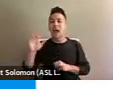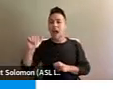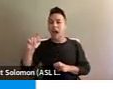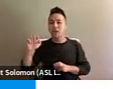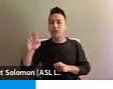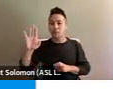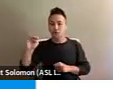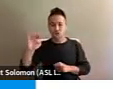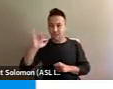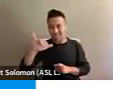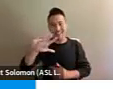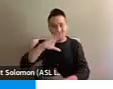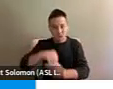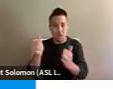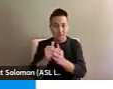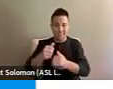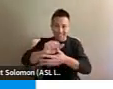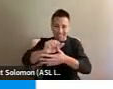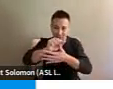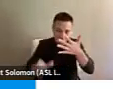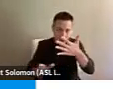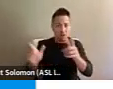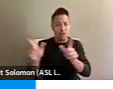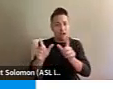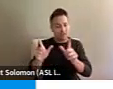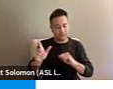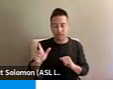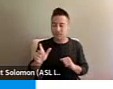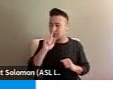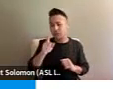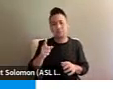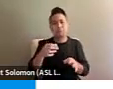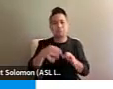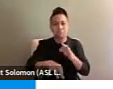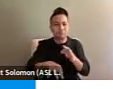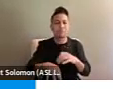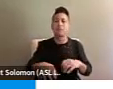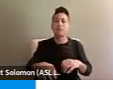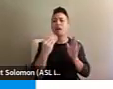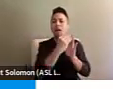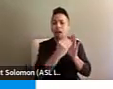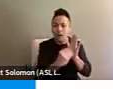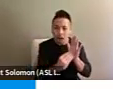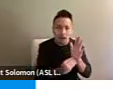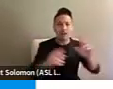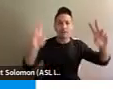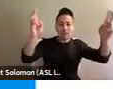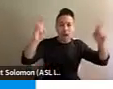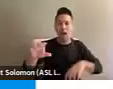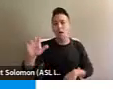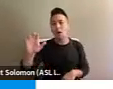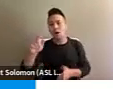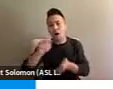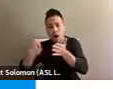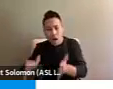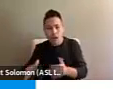in every license. Therefore, it's very important. And it's a very simple formula: title, author, source, and license. But the